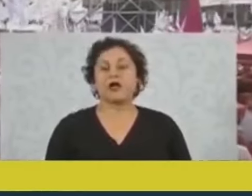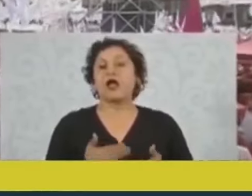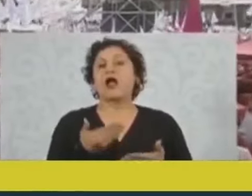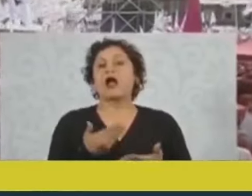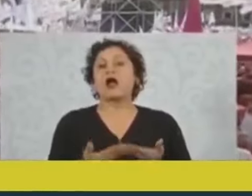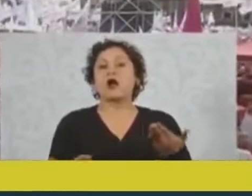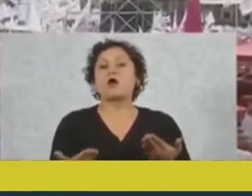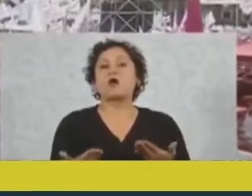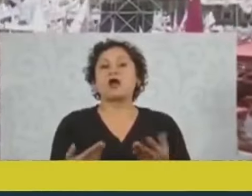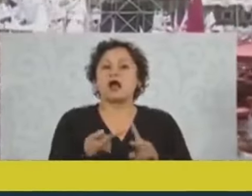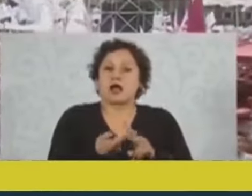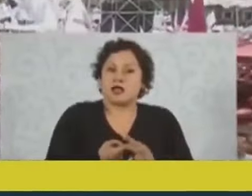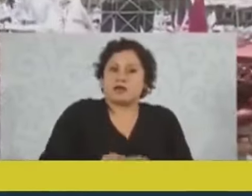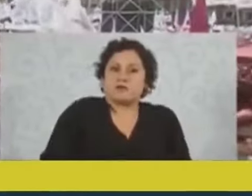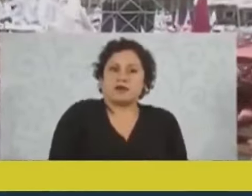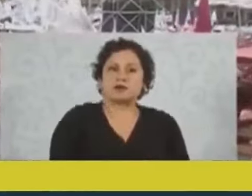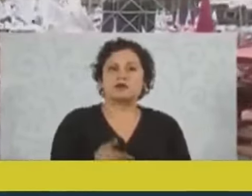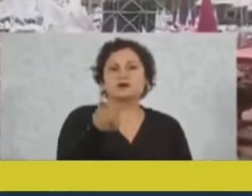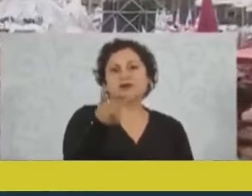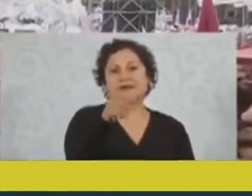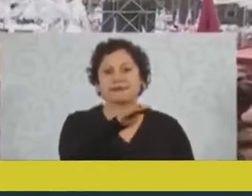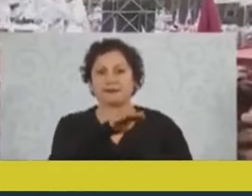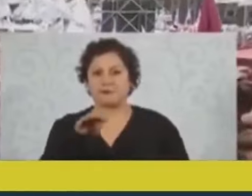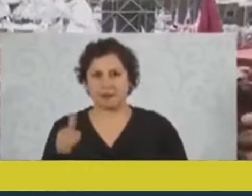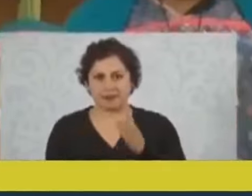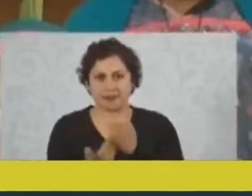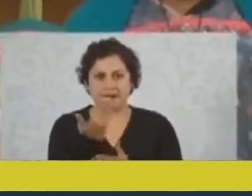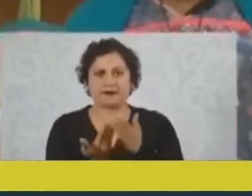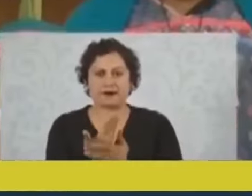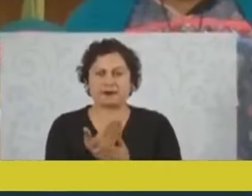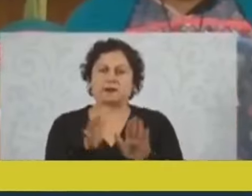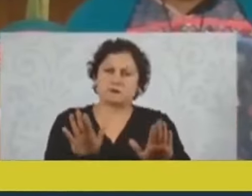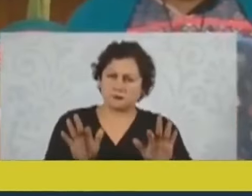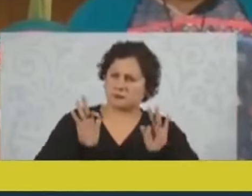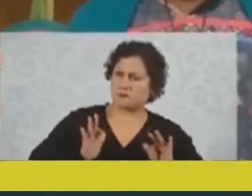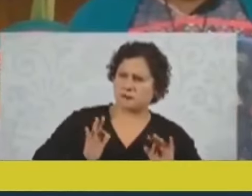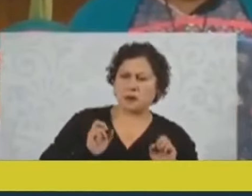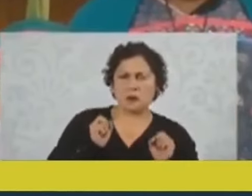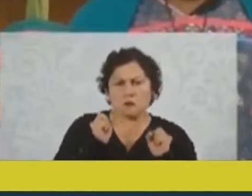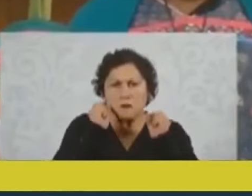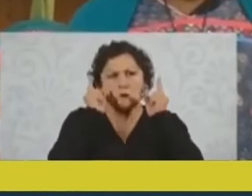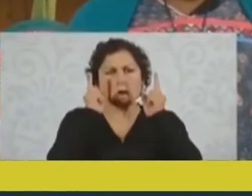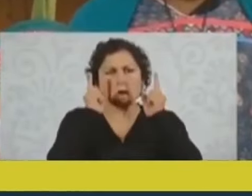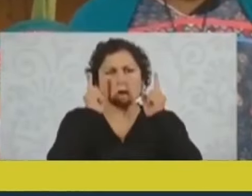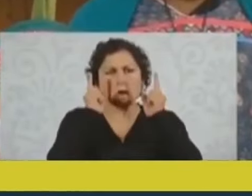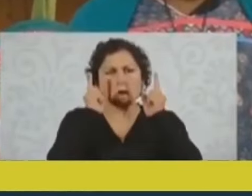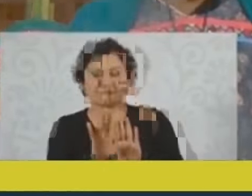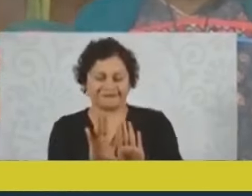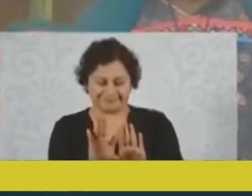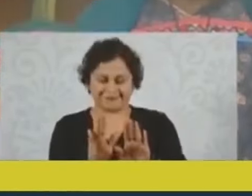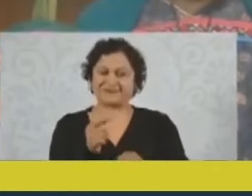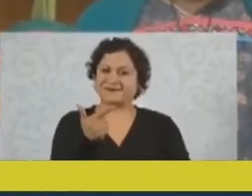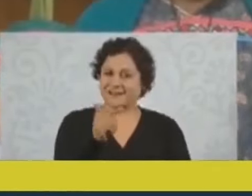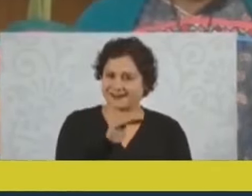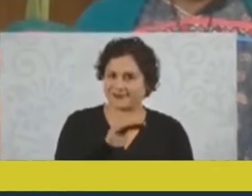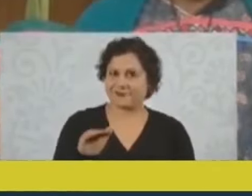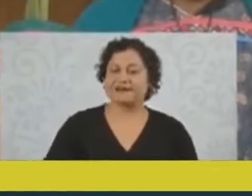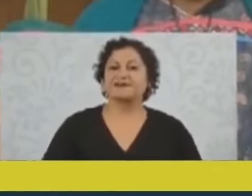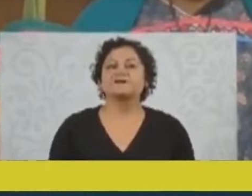In this occasion, we will start at 7:30 a.m. We will give you half an hour. Four,